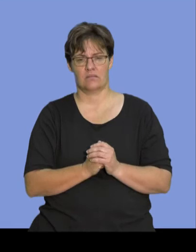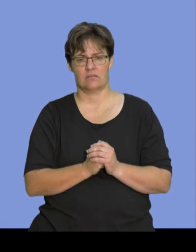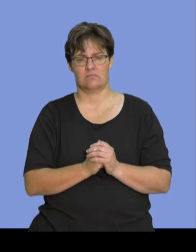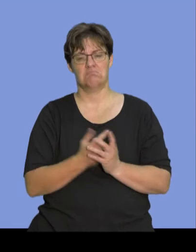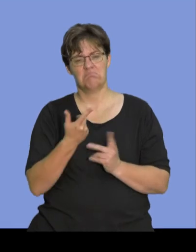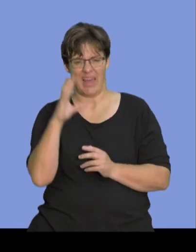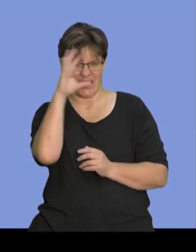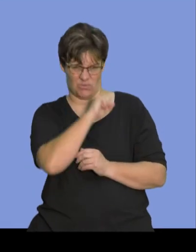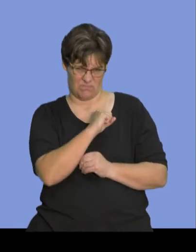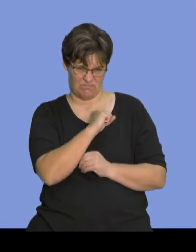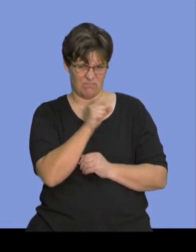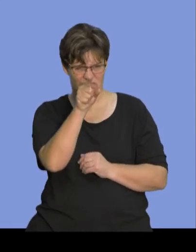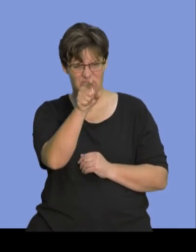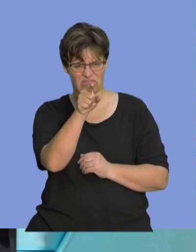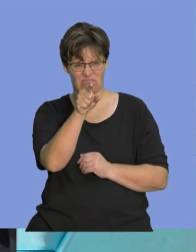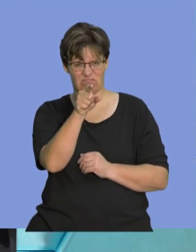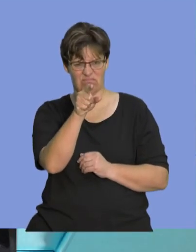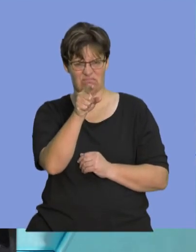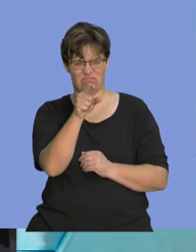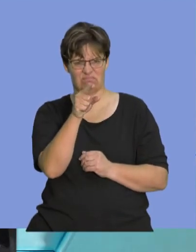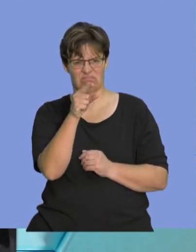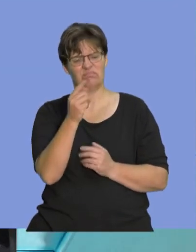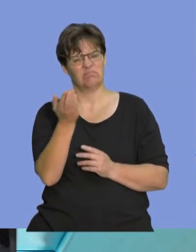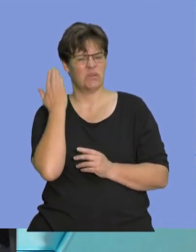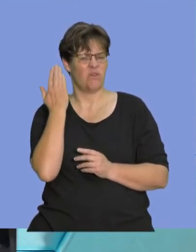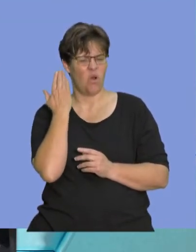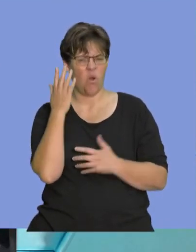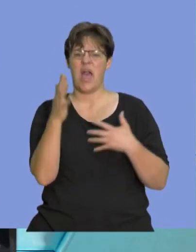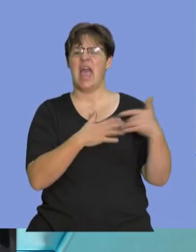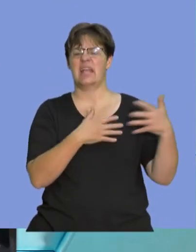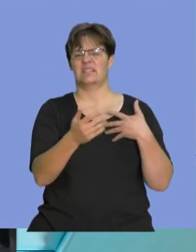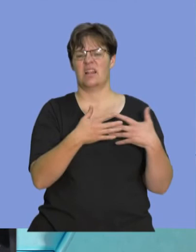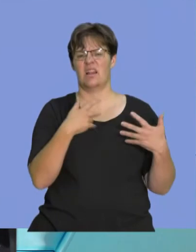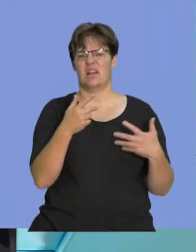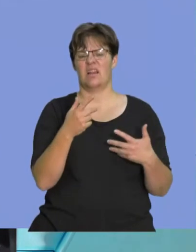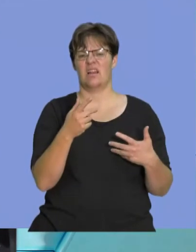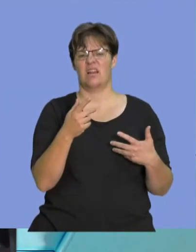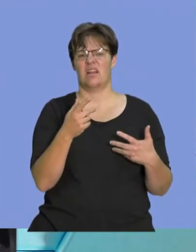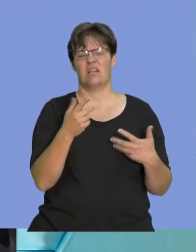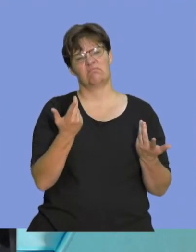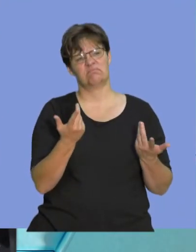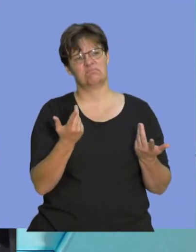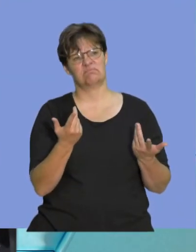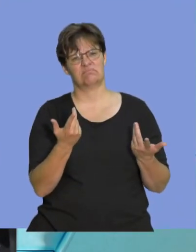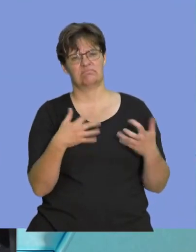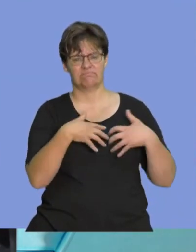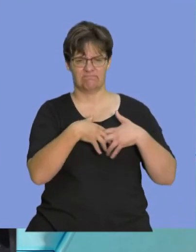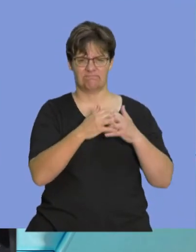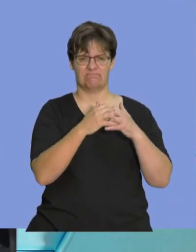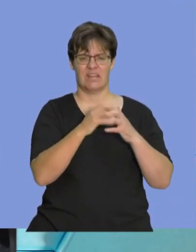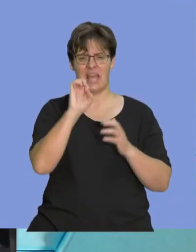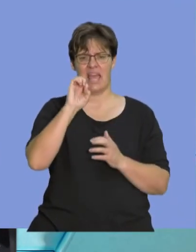One would assume that at some point, you know, in your earlier grades, you would have dealt with, you know, how to make